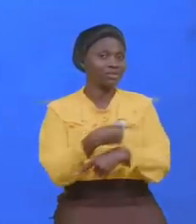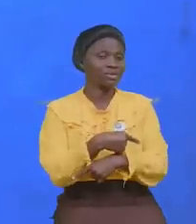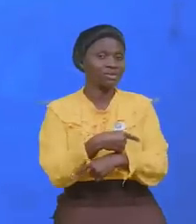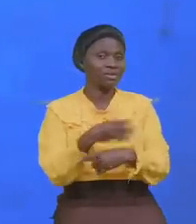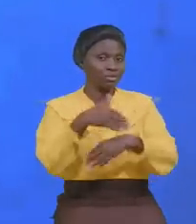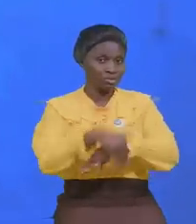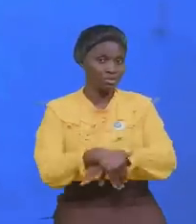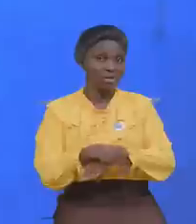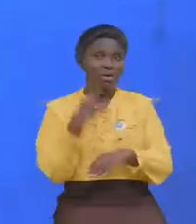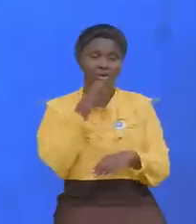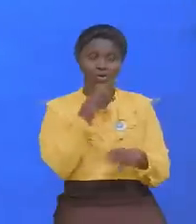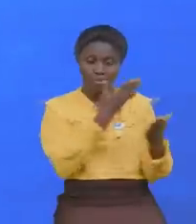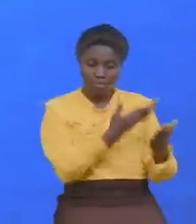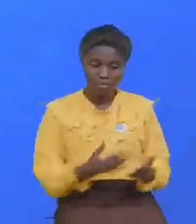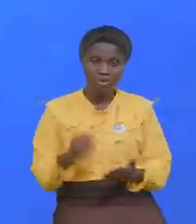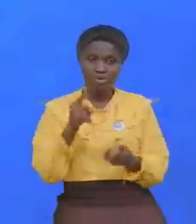freedom.